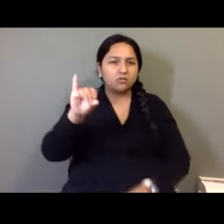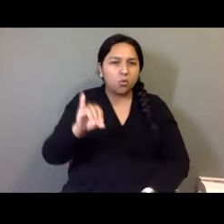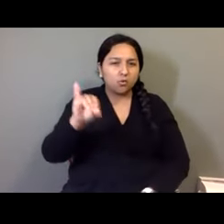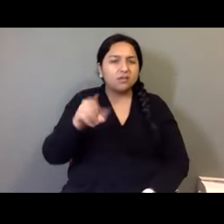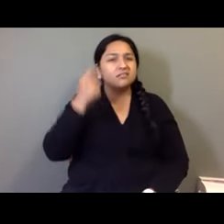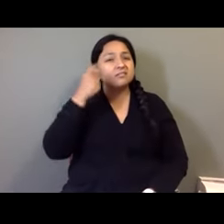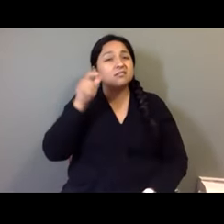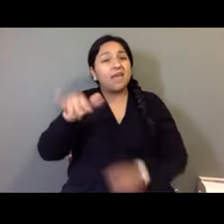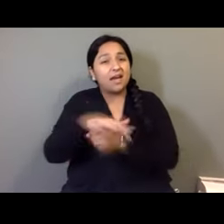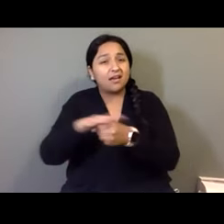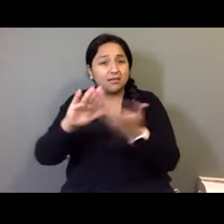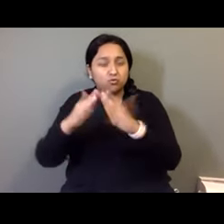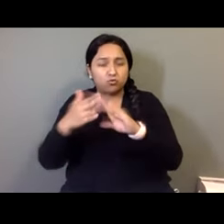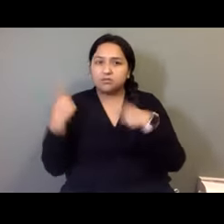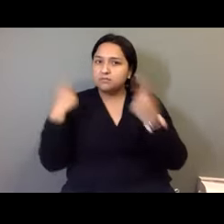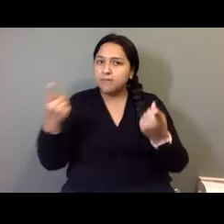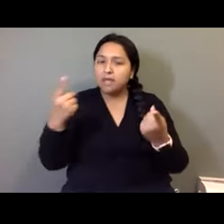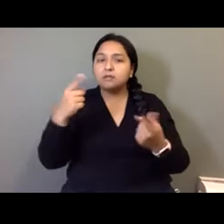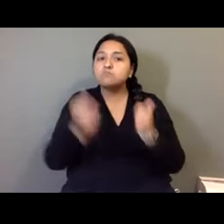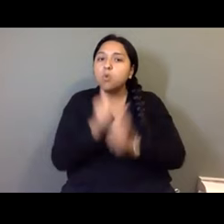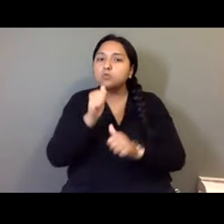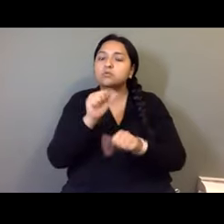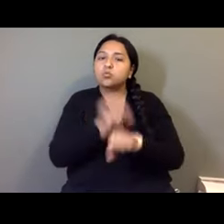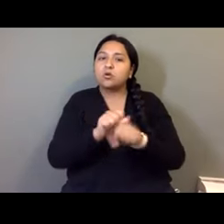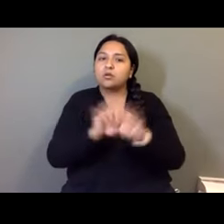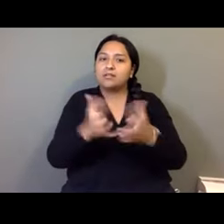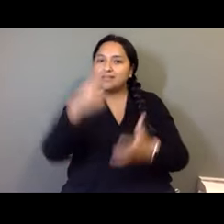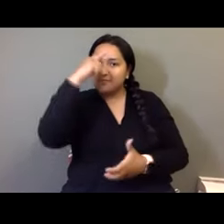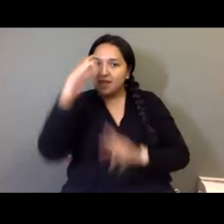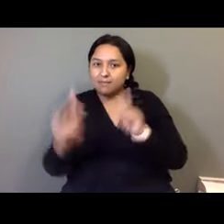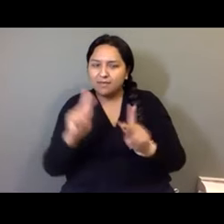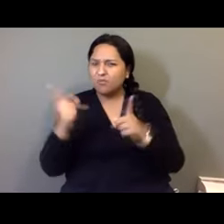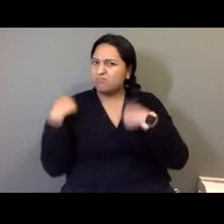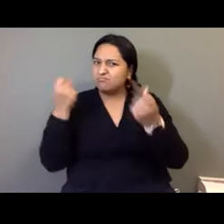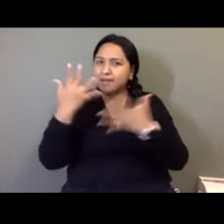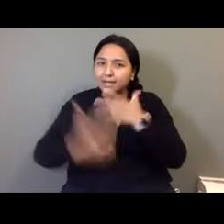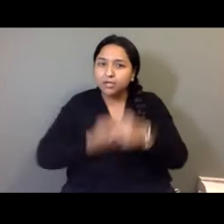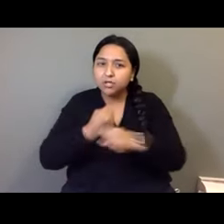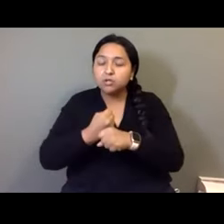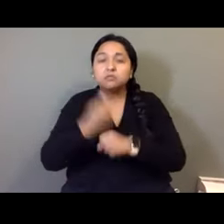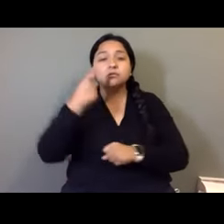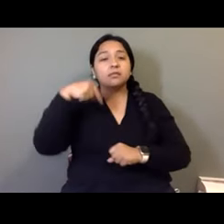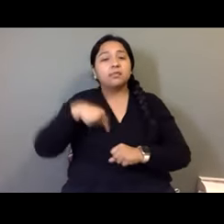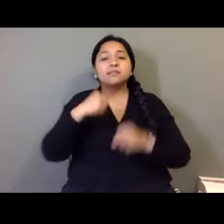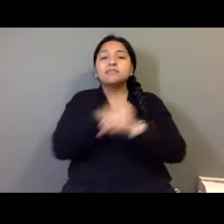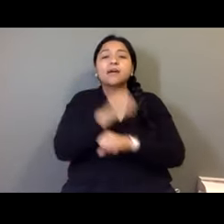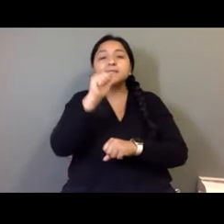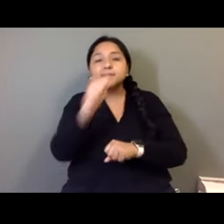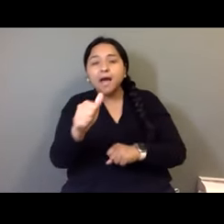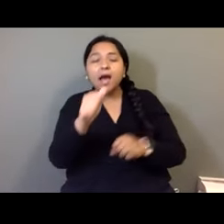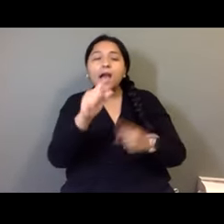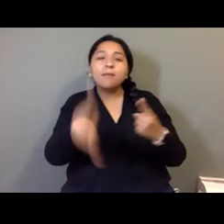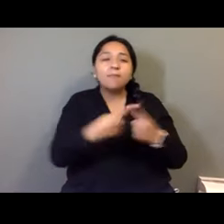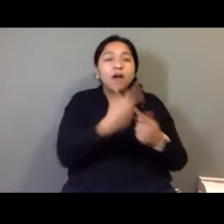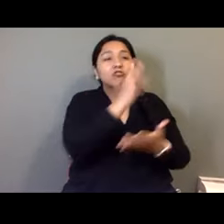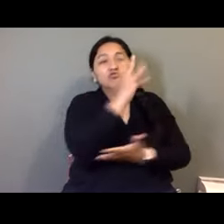class people and has been that for decades. This fight isn't about saving the rainforest and the polar bears,